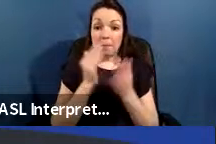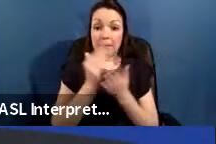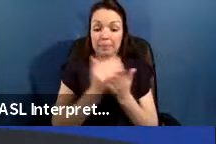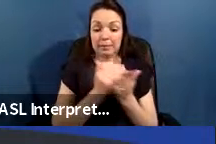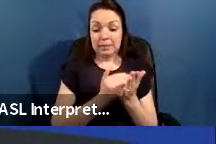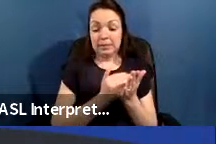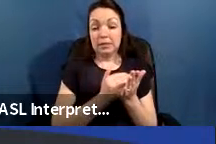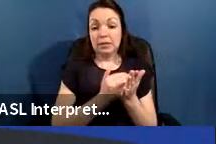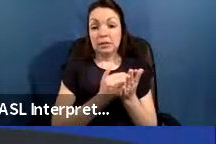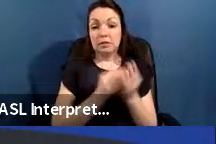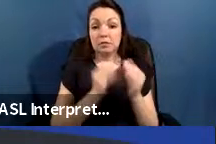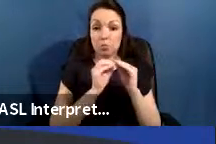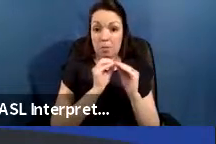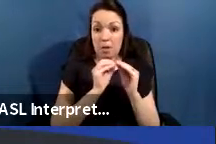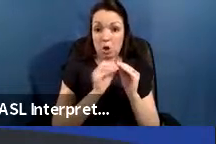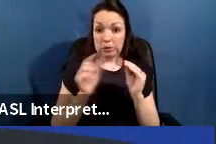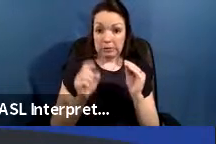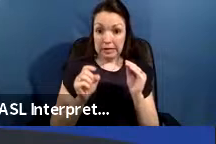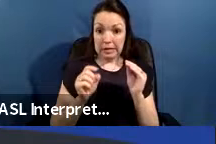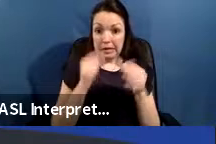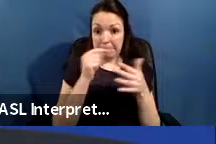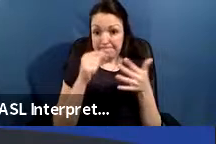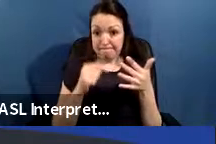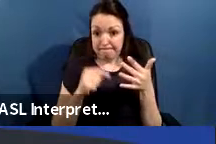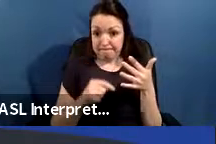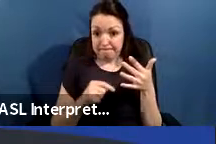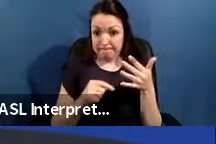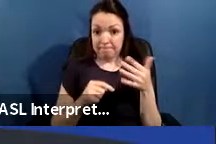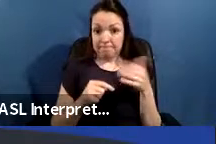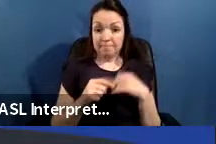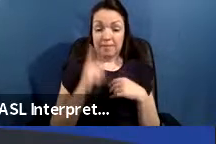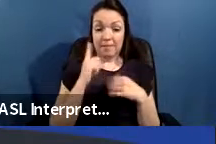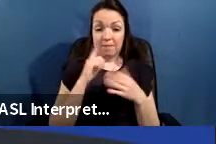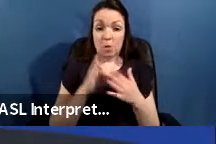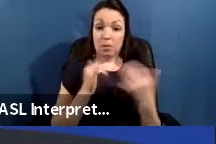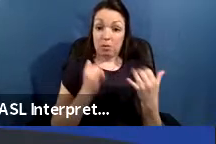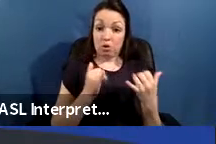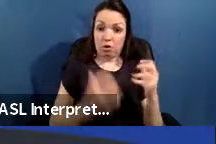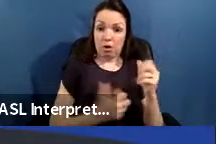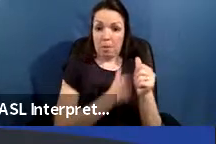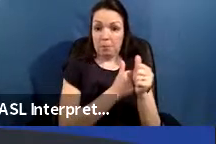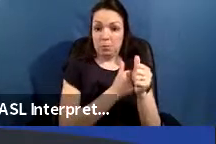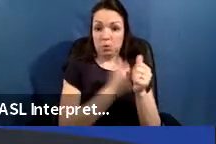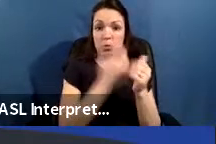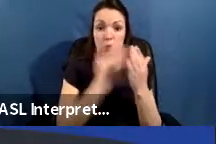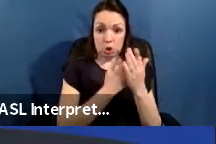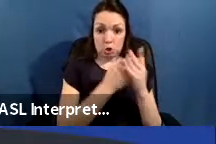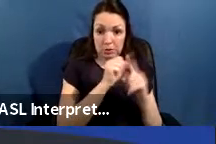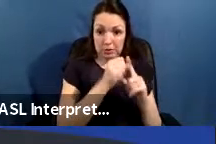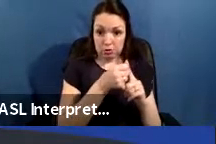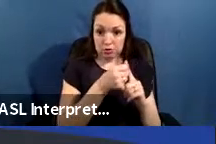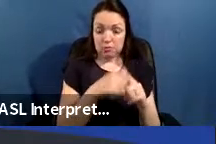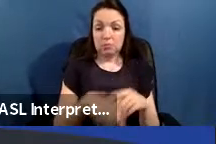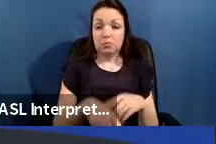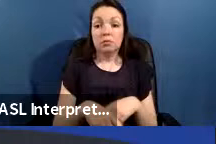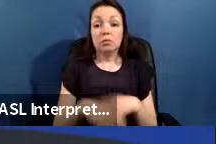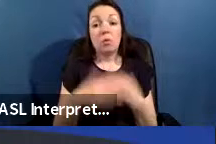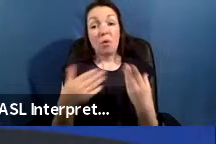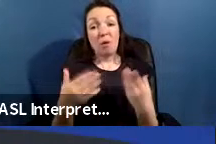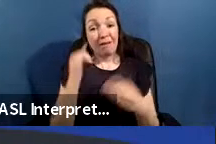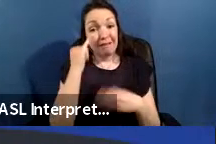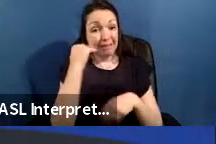repairs, if any are needed, to bring the existing modular up to a state of good condition, or based on